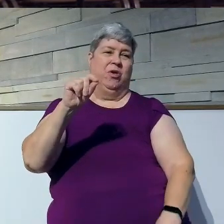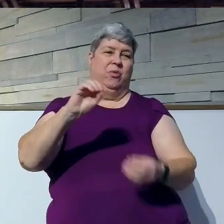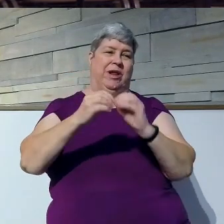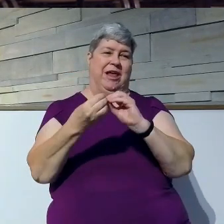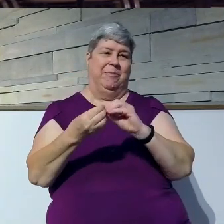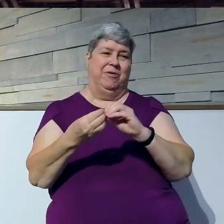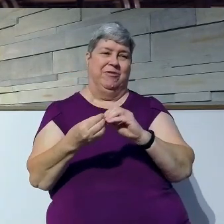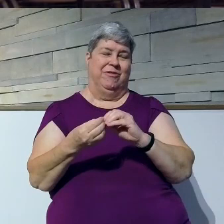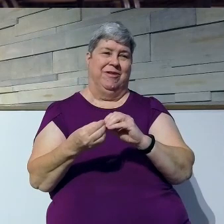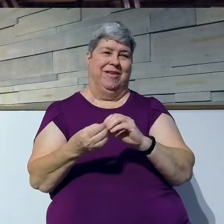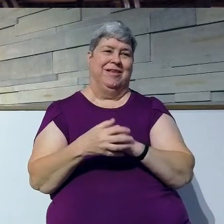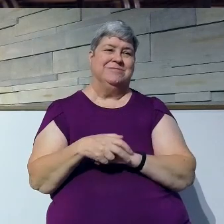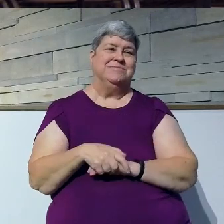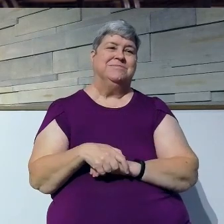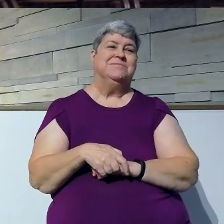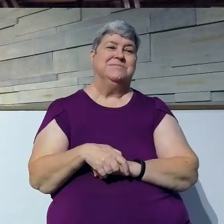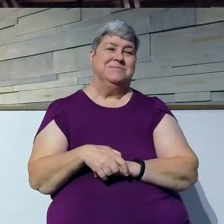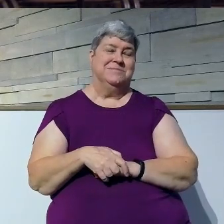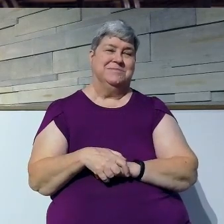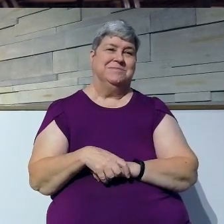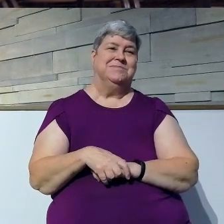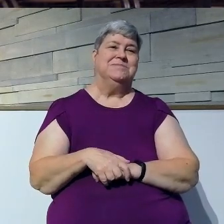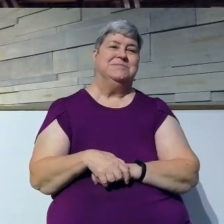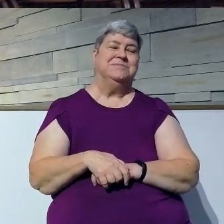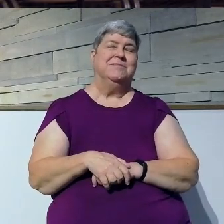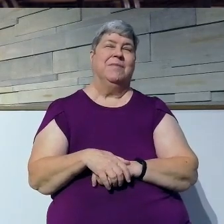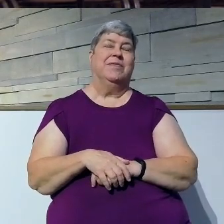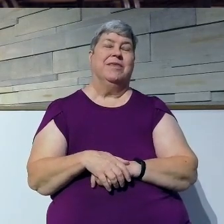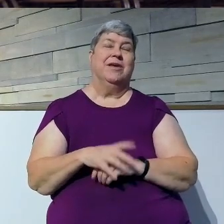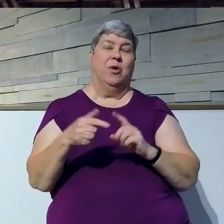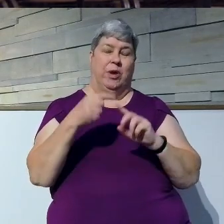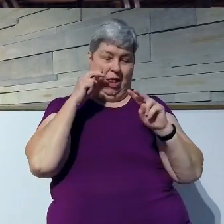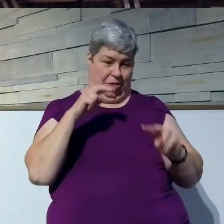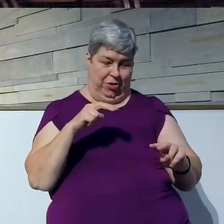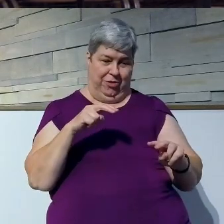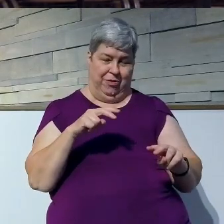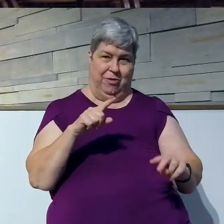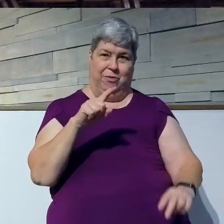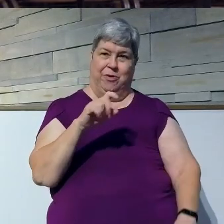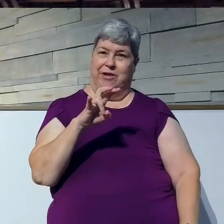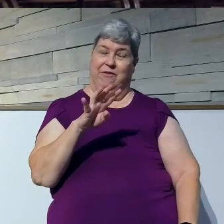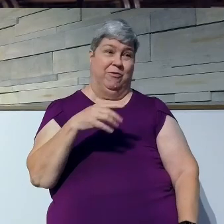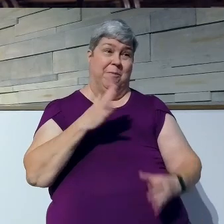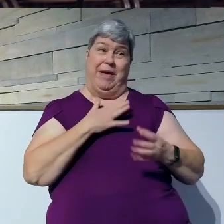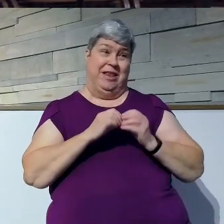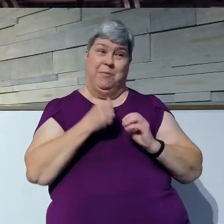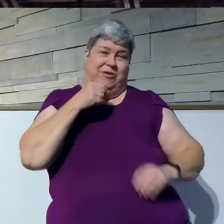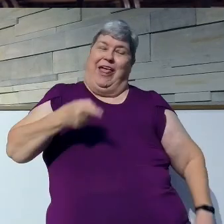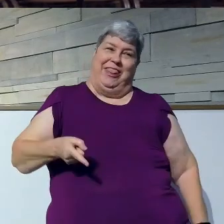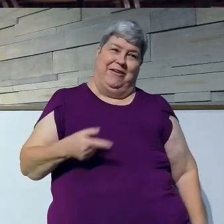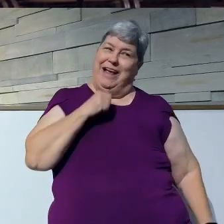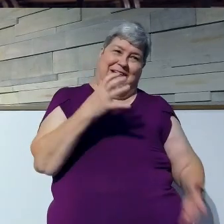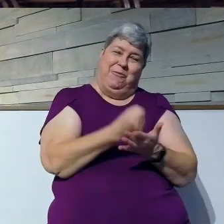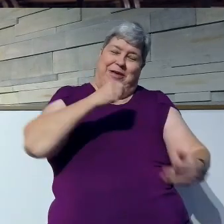1 to 225. And when I looked down at them, 174, the number I have, it wasn't a